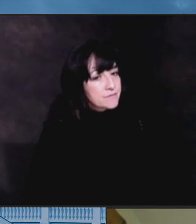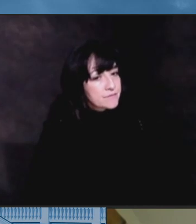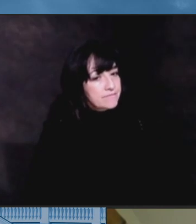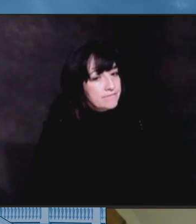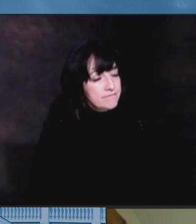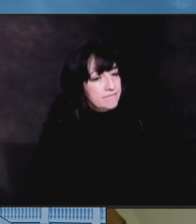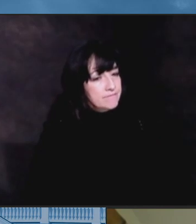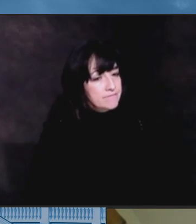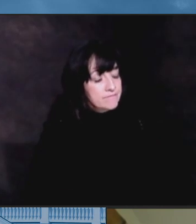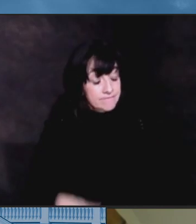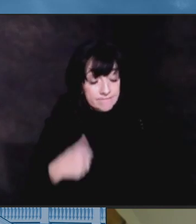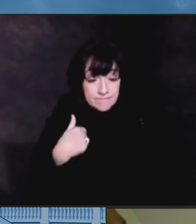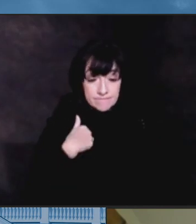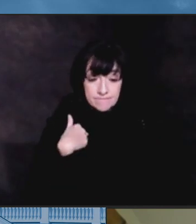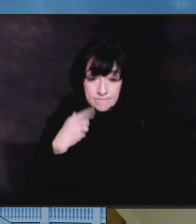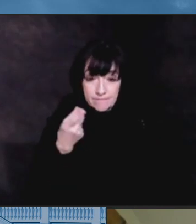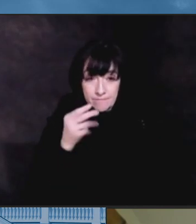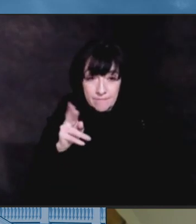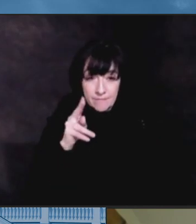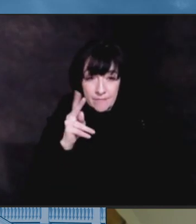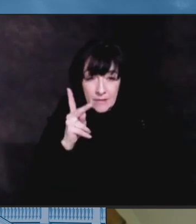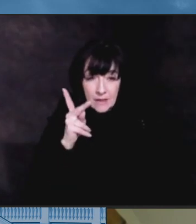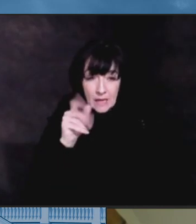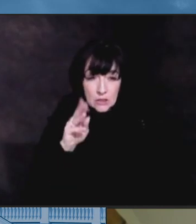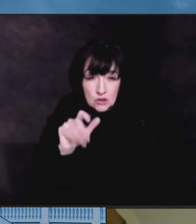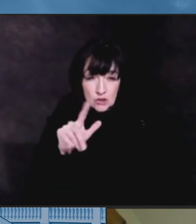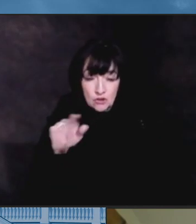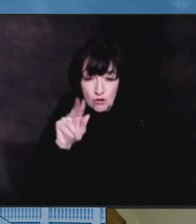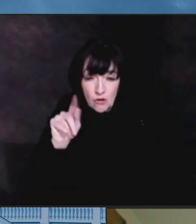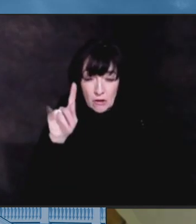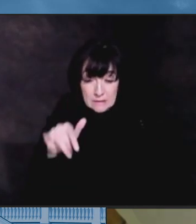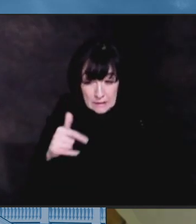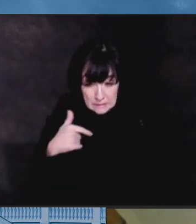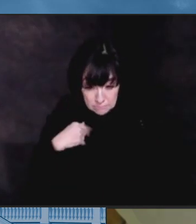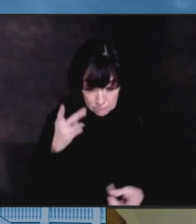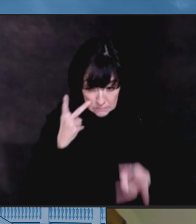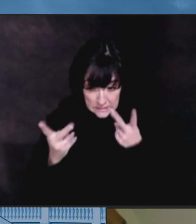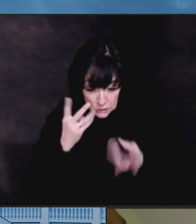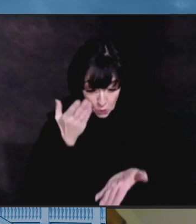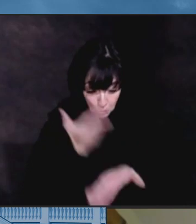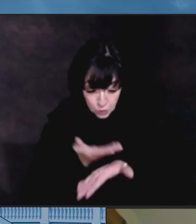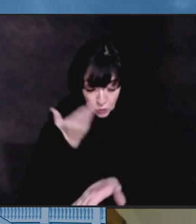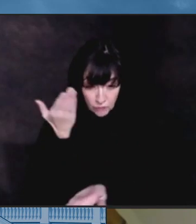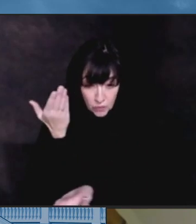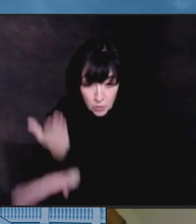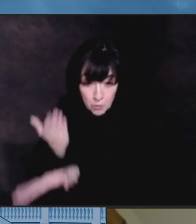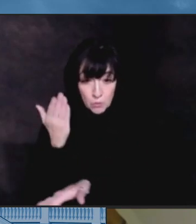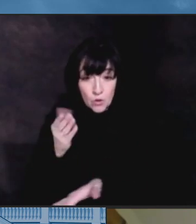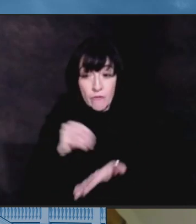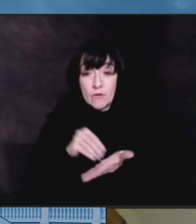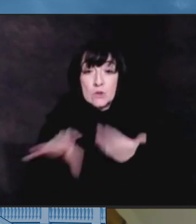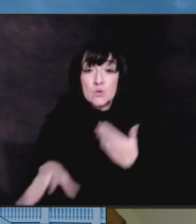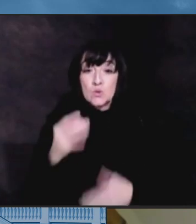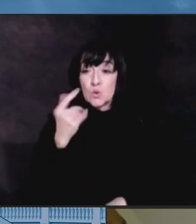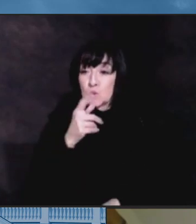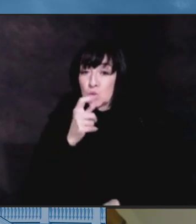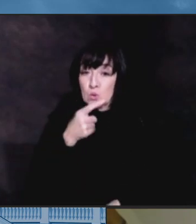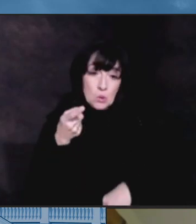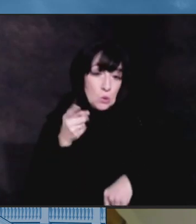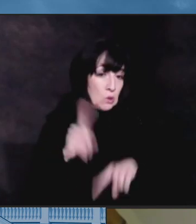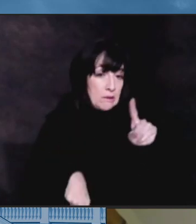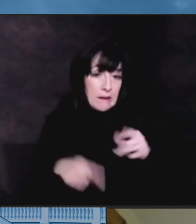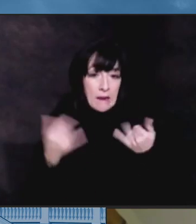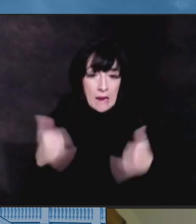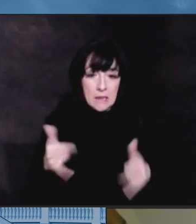I will say I don't know of any data that are suggesting that students who can't compete in winter sports are leading